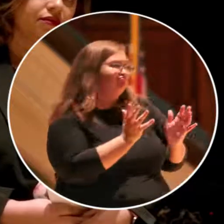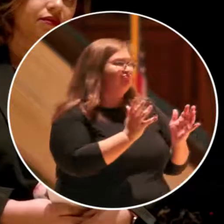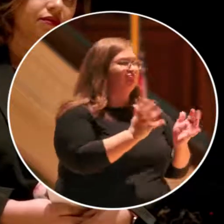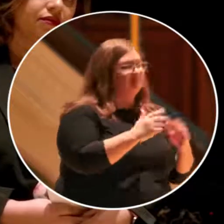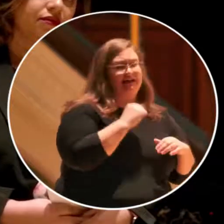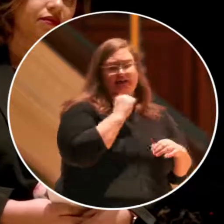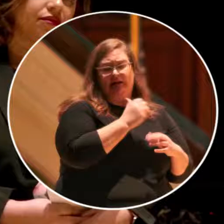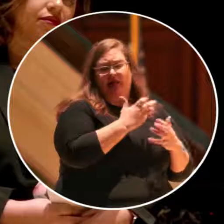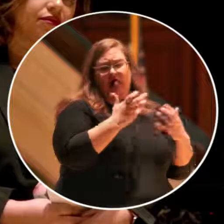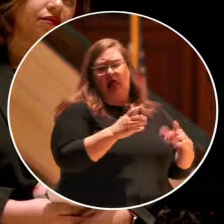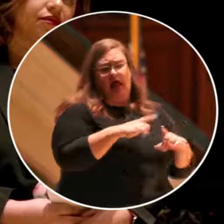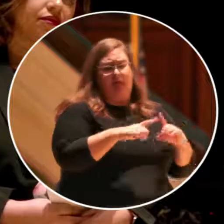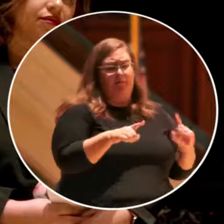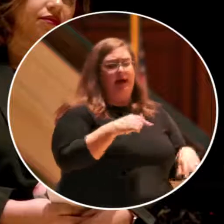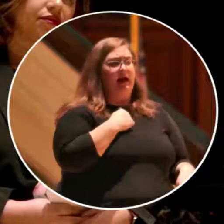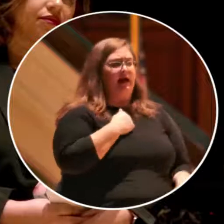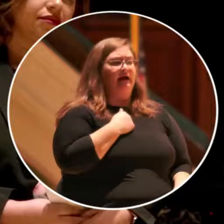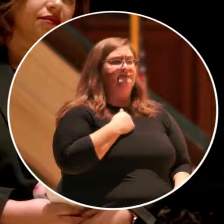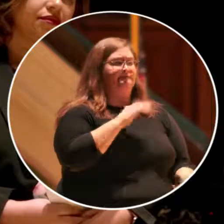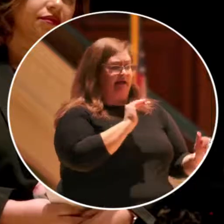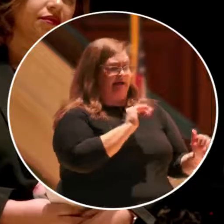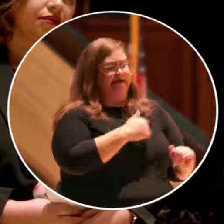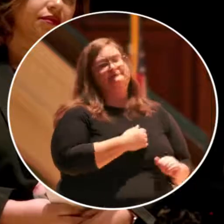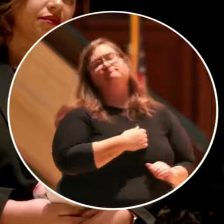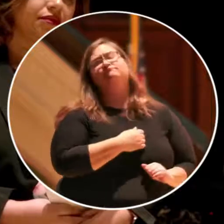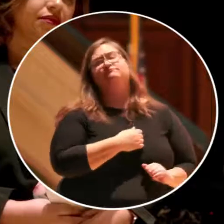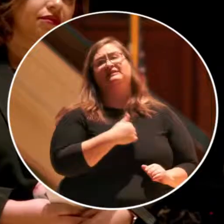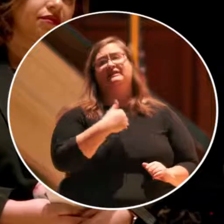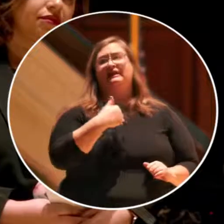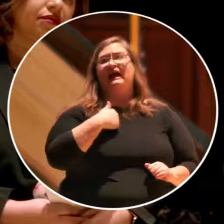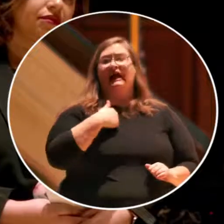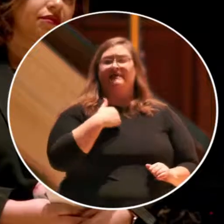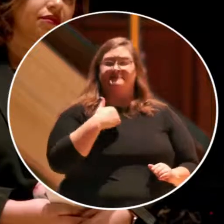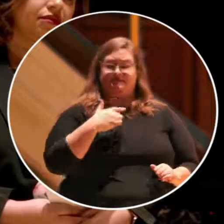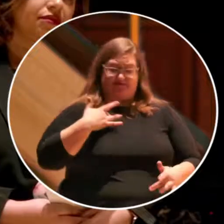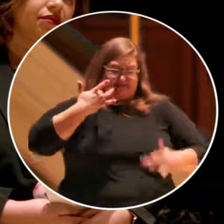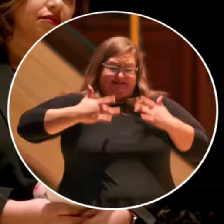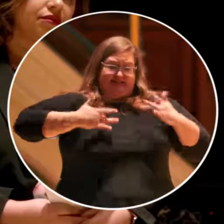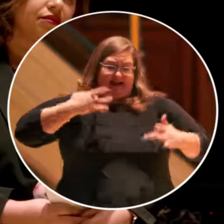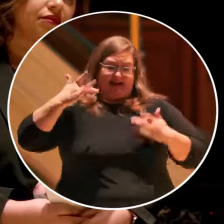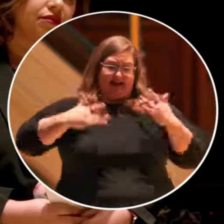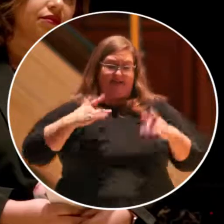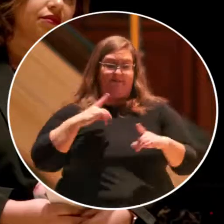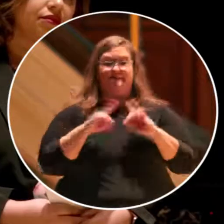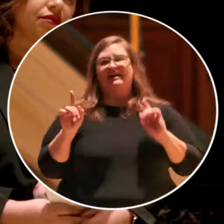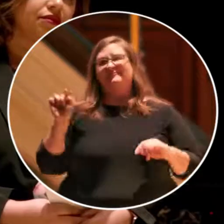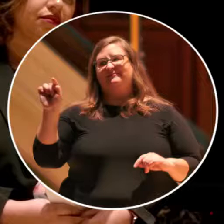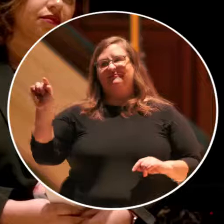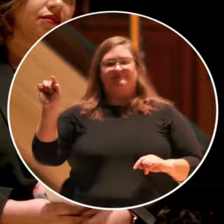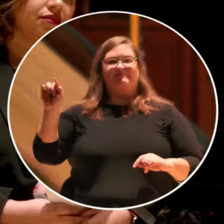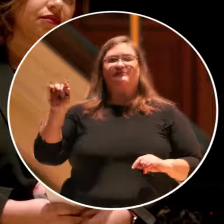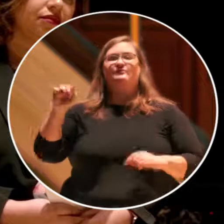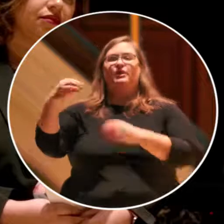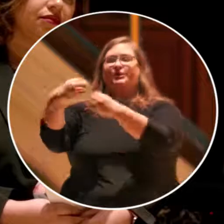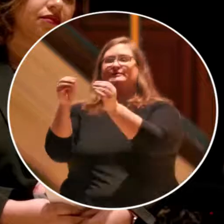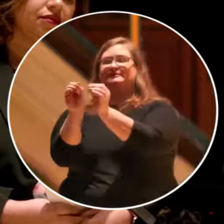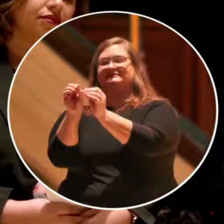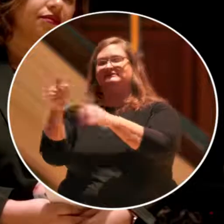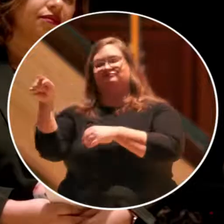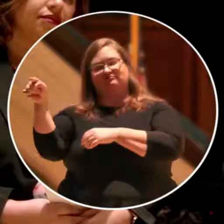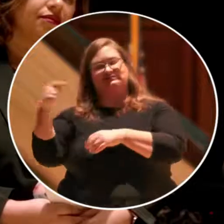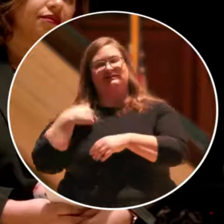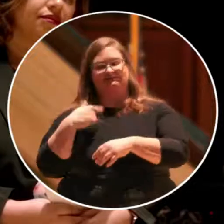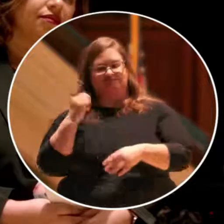elated. I wanted to see her again. But what I did was frowned upon, and I was later reprimanded for entering their